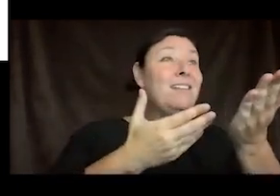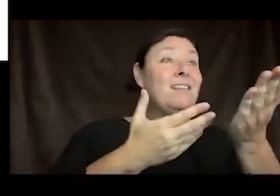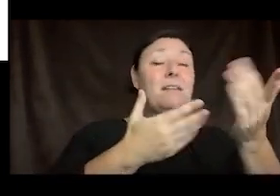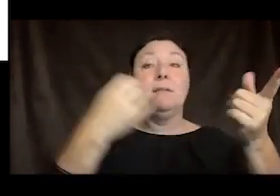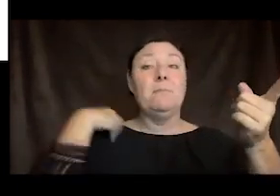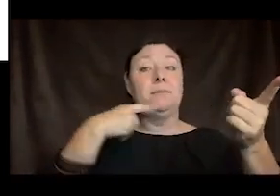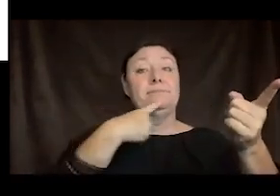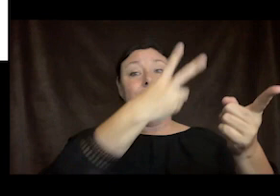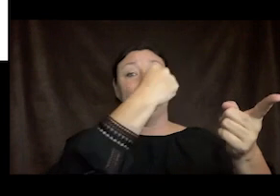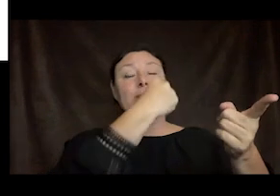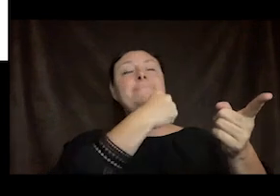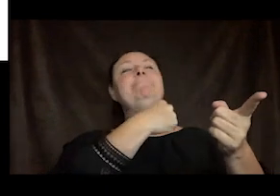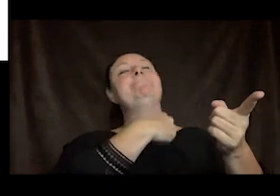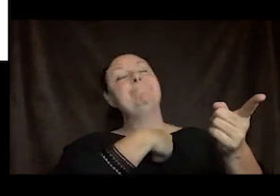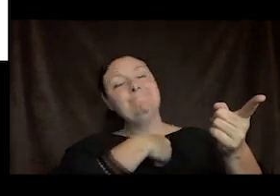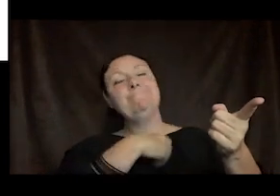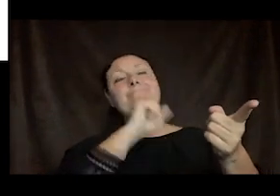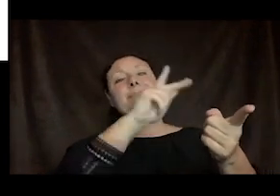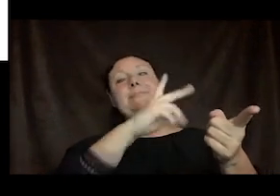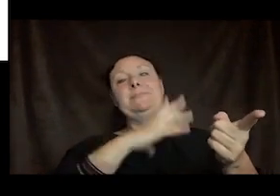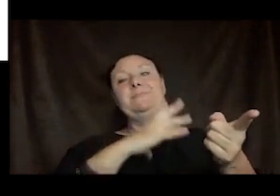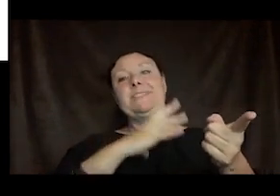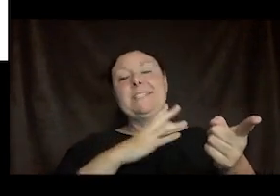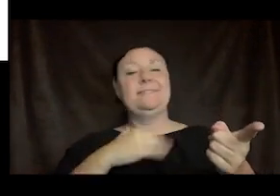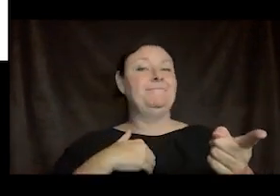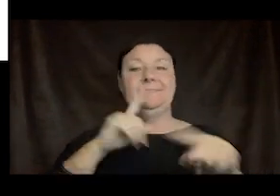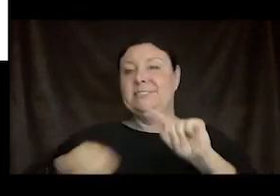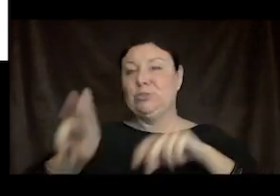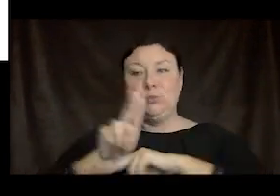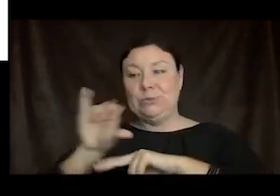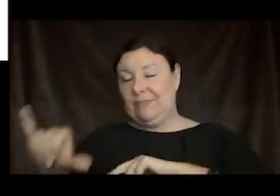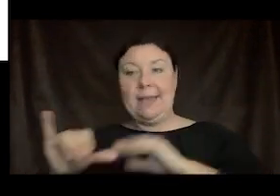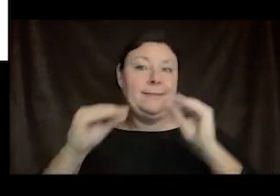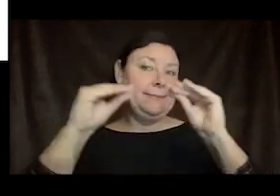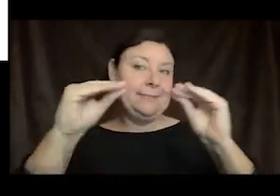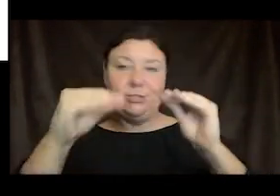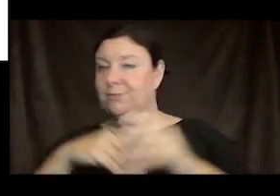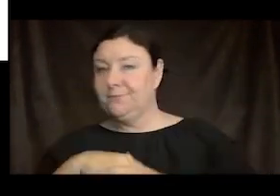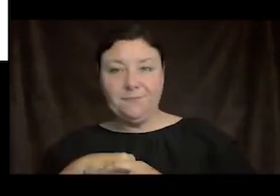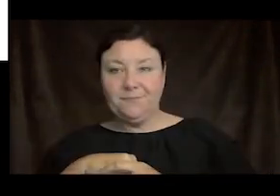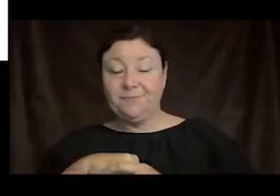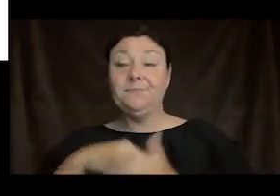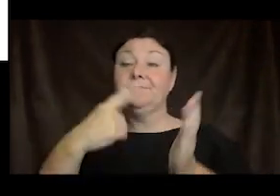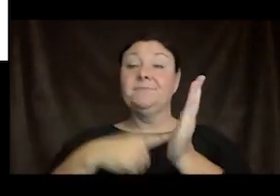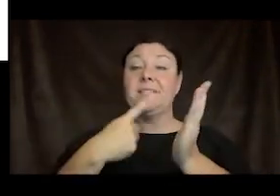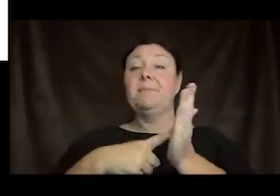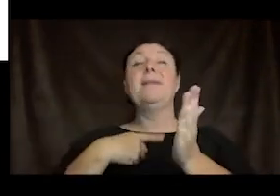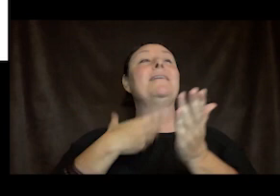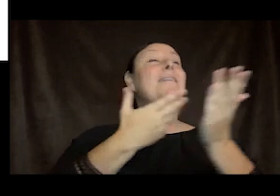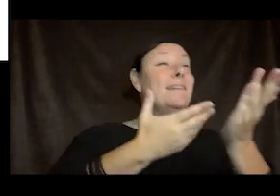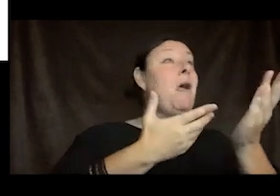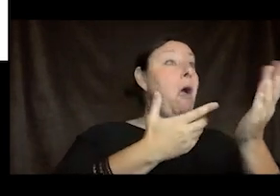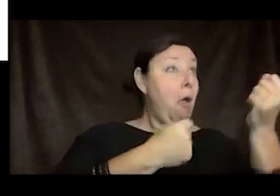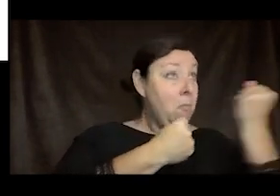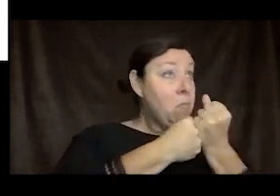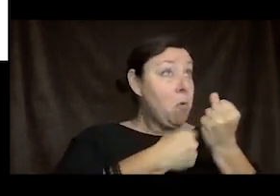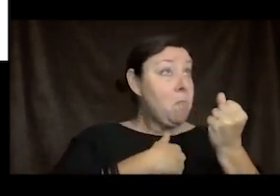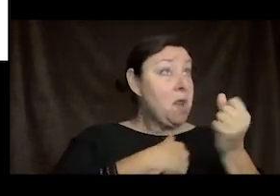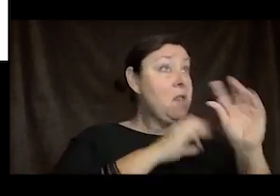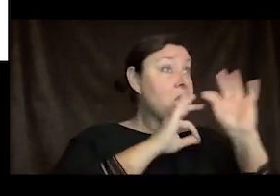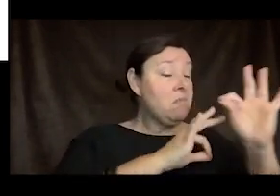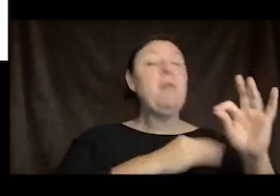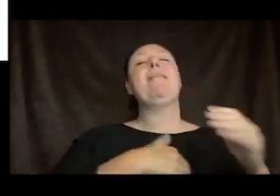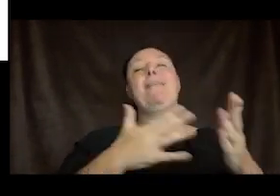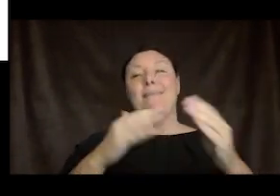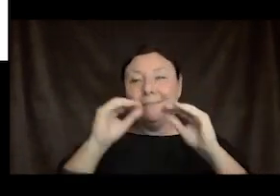when I abandoned the use of a particular book or a particular concept. And there were other times where I had administrative support, and